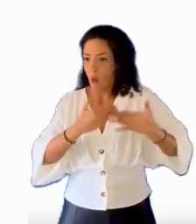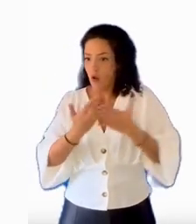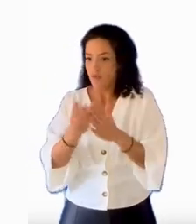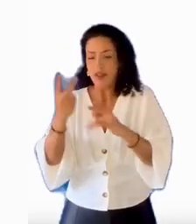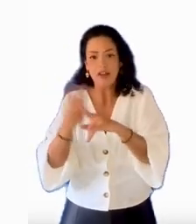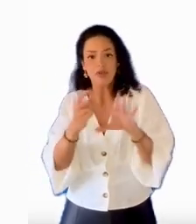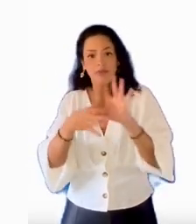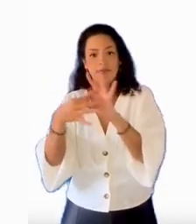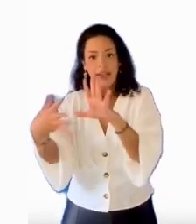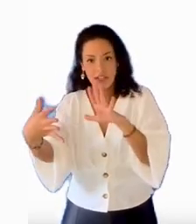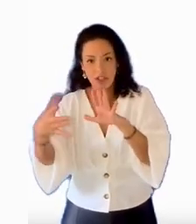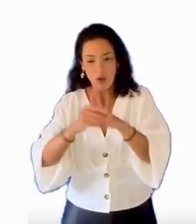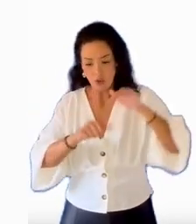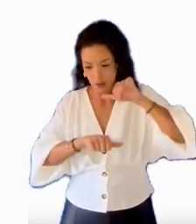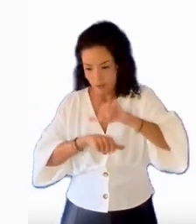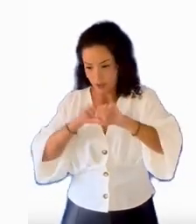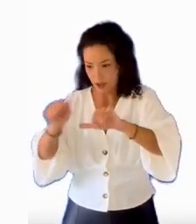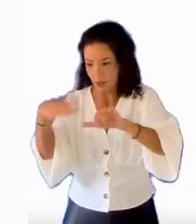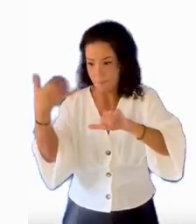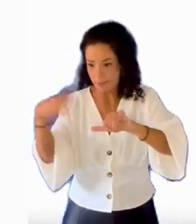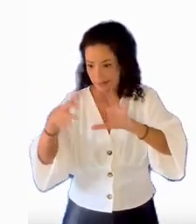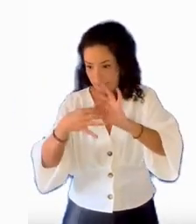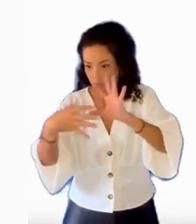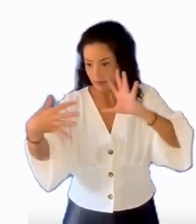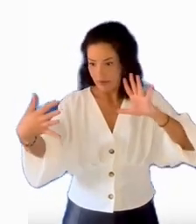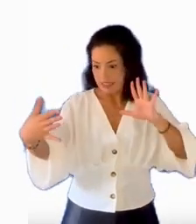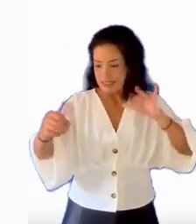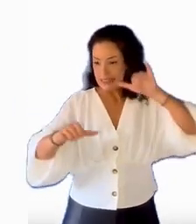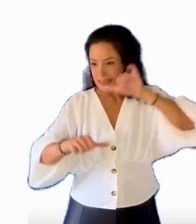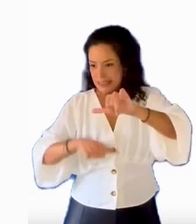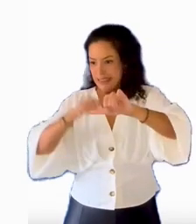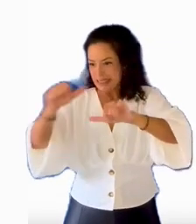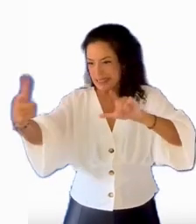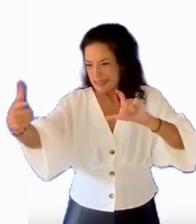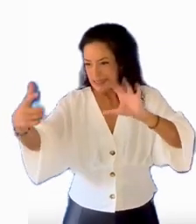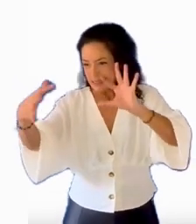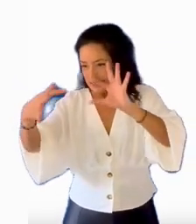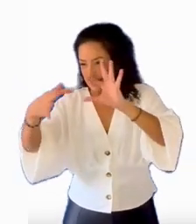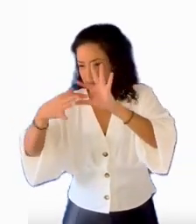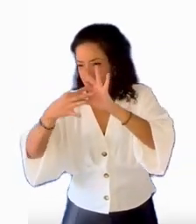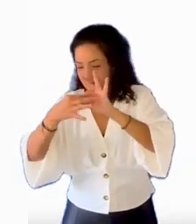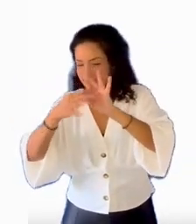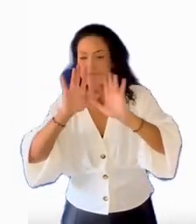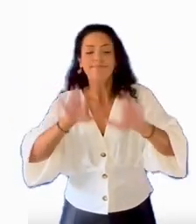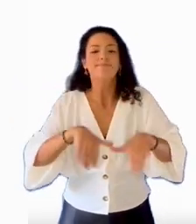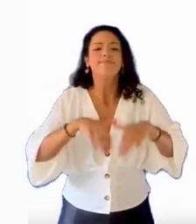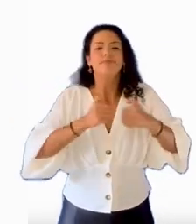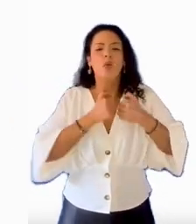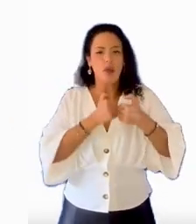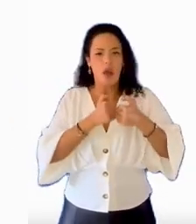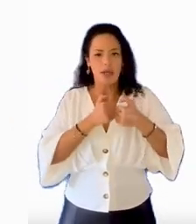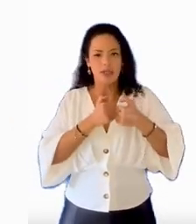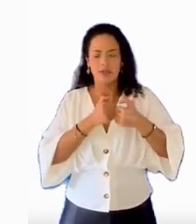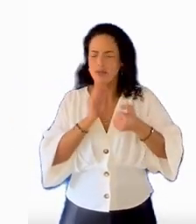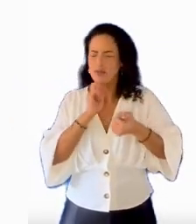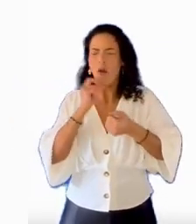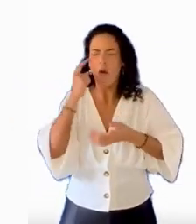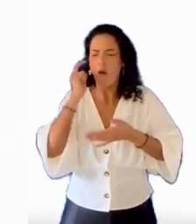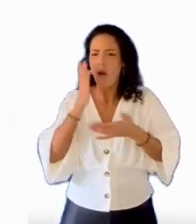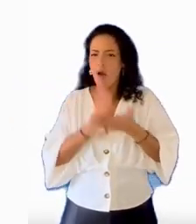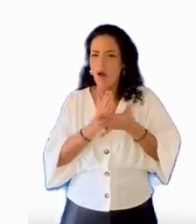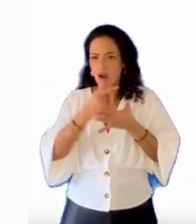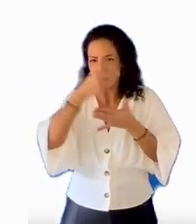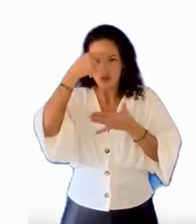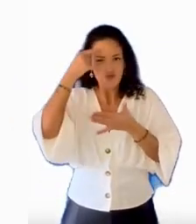that path from disconnection to reconnection. I start with kindness because I truly believe that in trauma-informed practice,